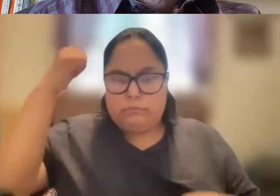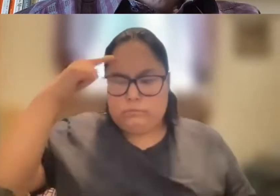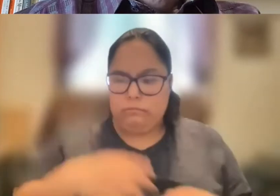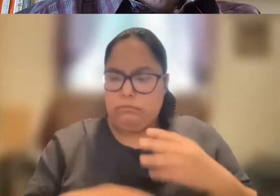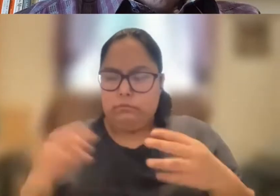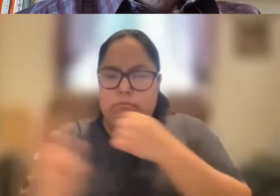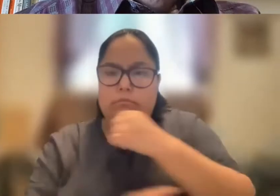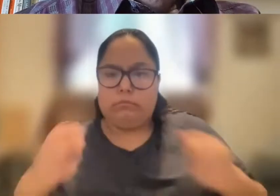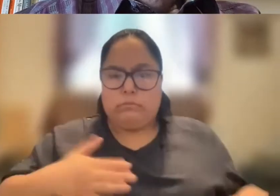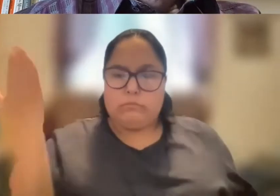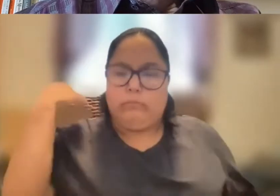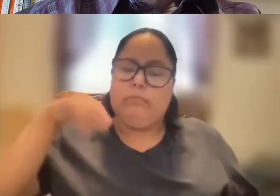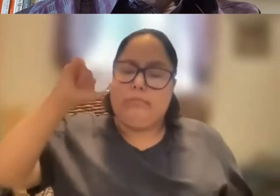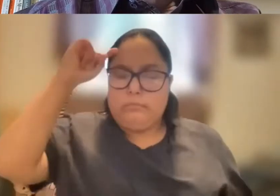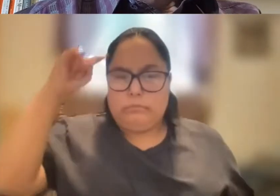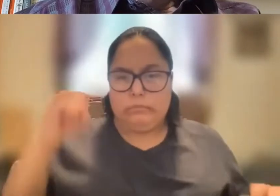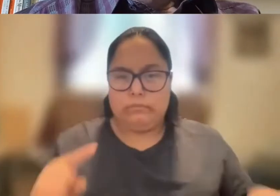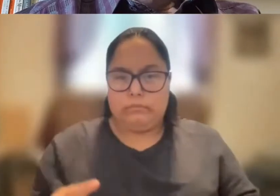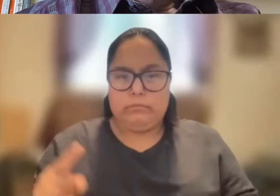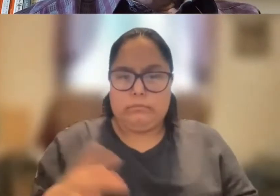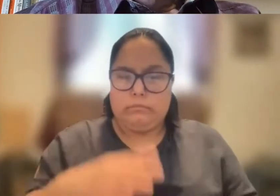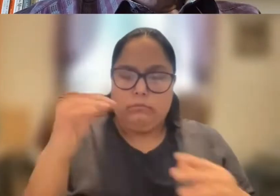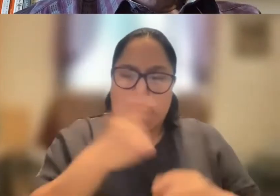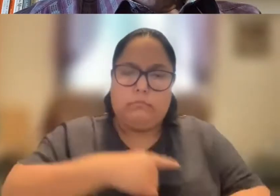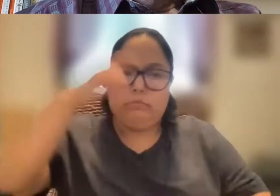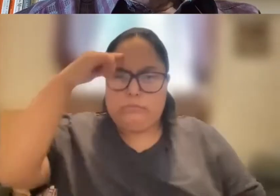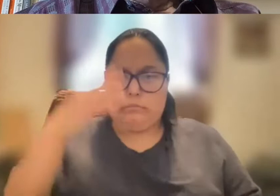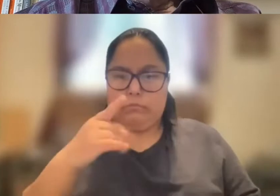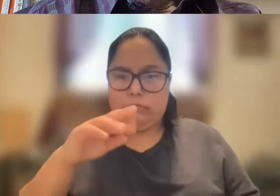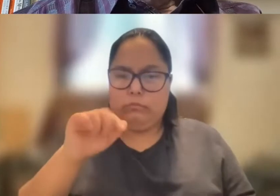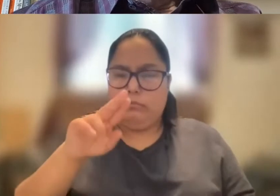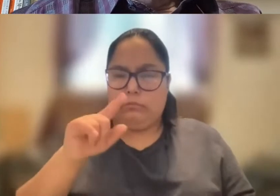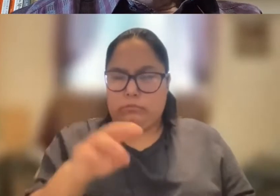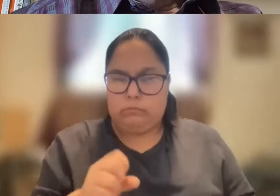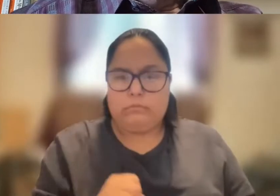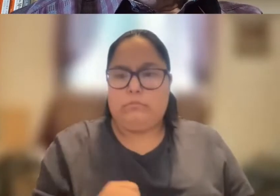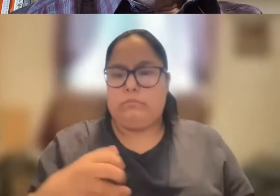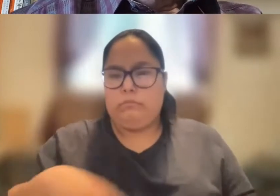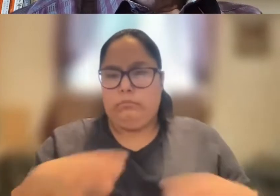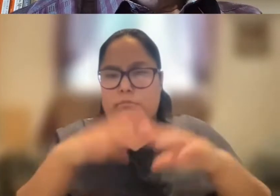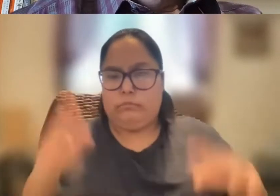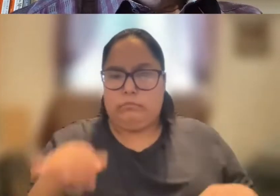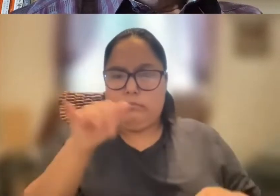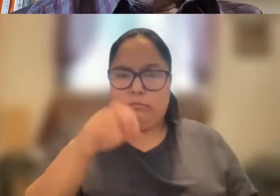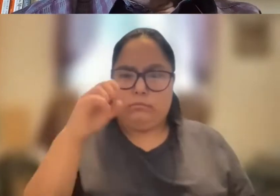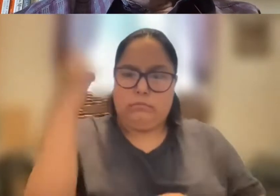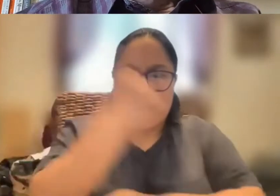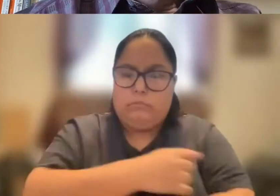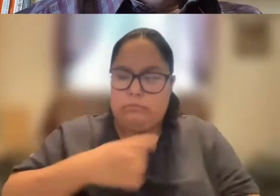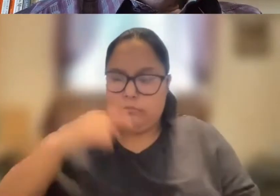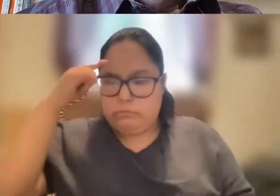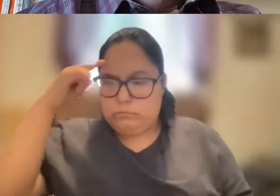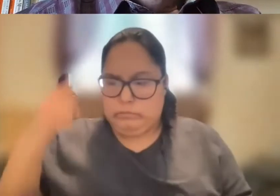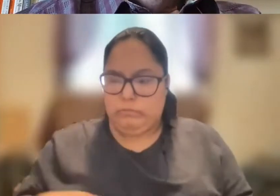week before the Day of Remembrance to ask if I wanted to put a flag up on that day. He was so